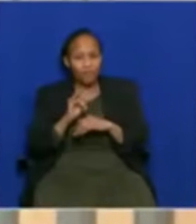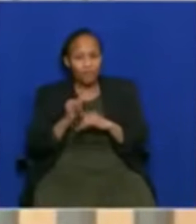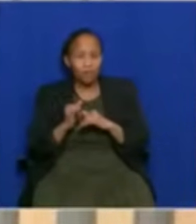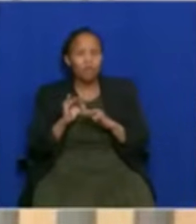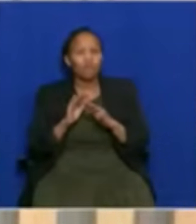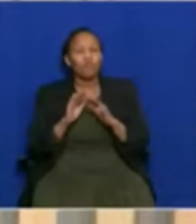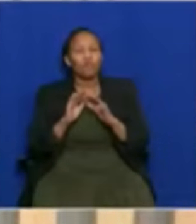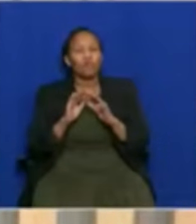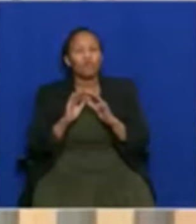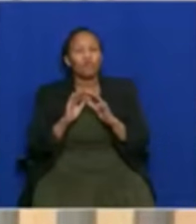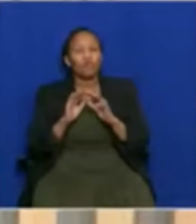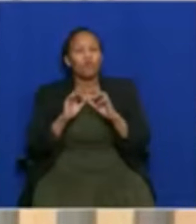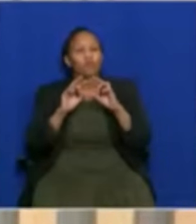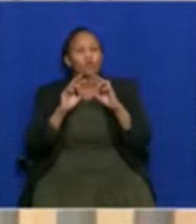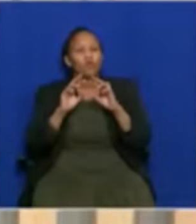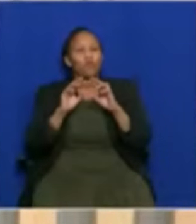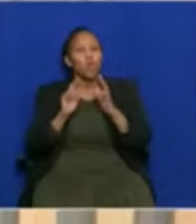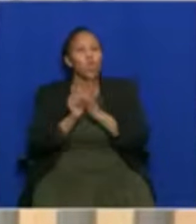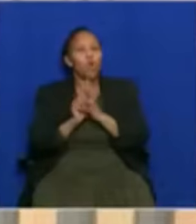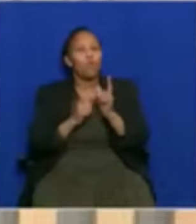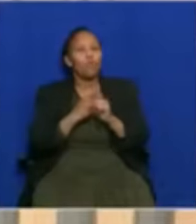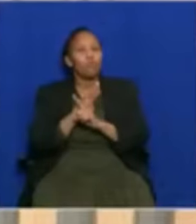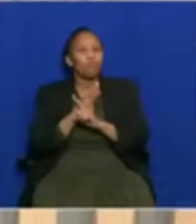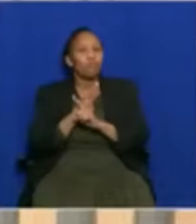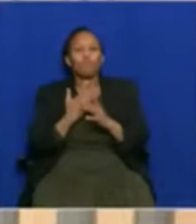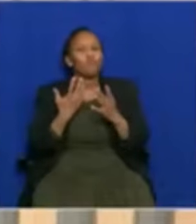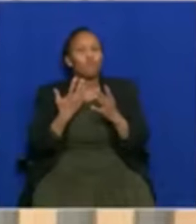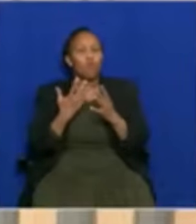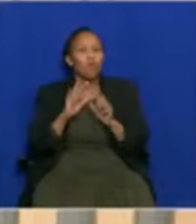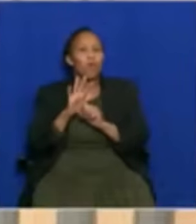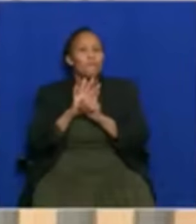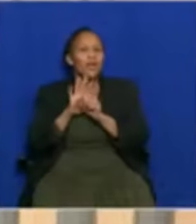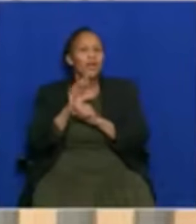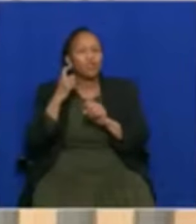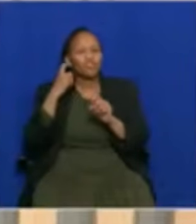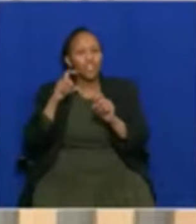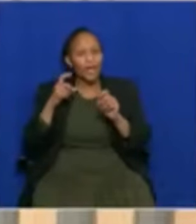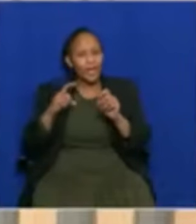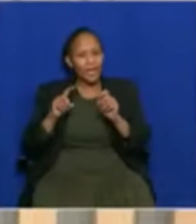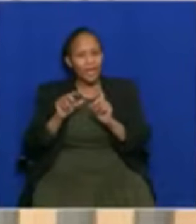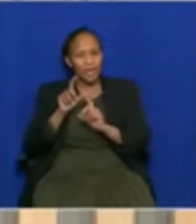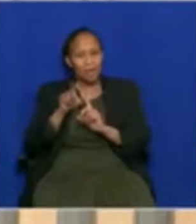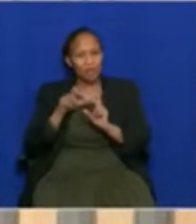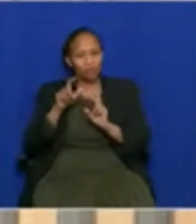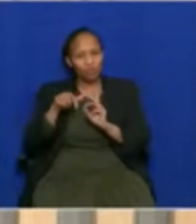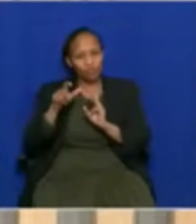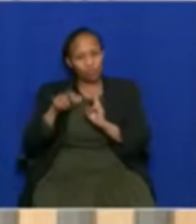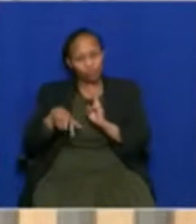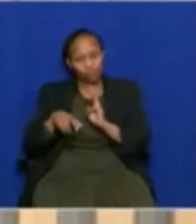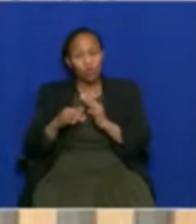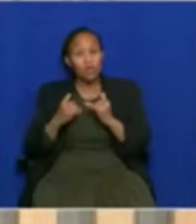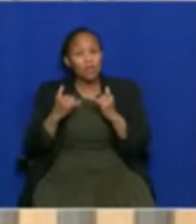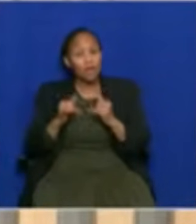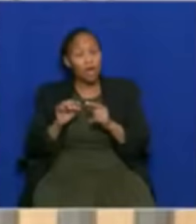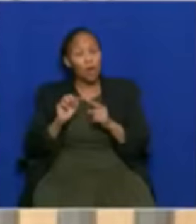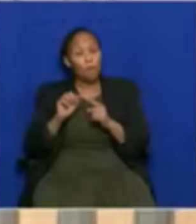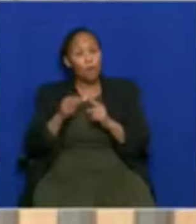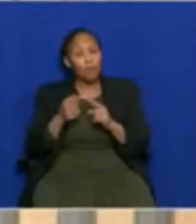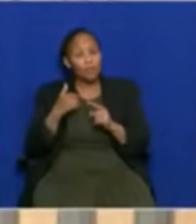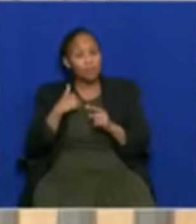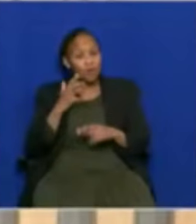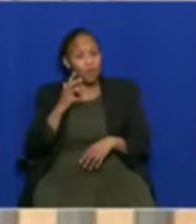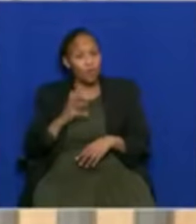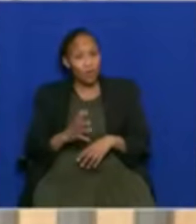that is where it's security clearances specific. The point I seek to make is, in all